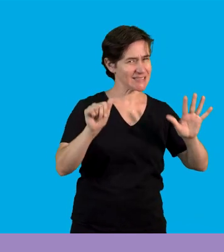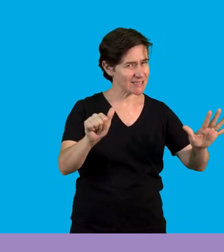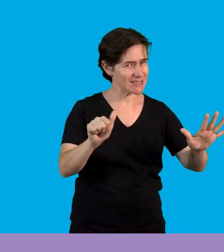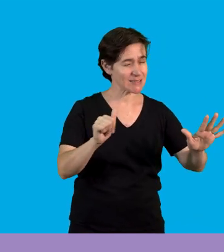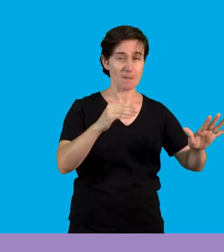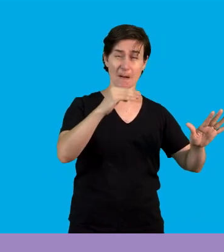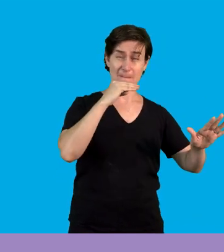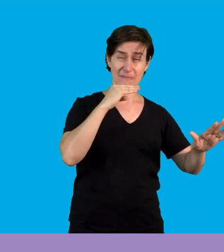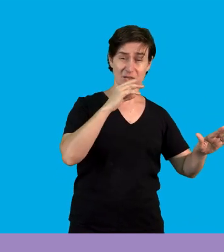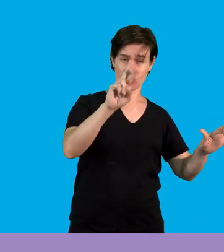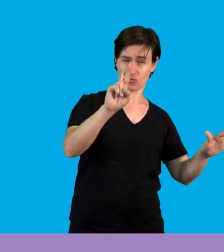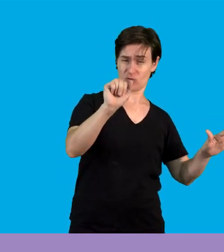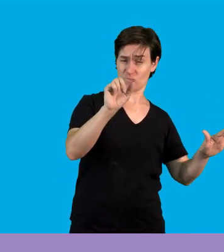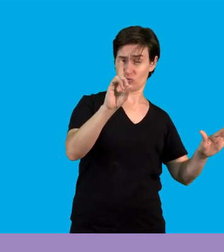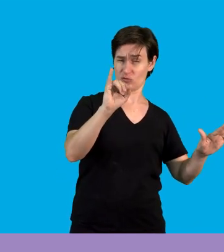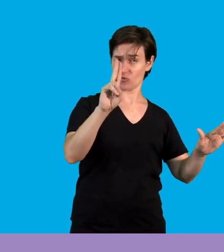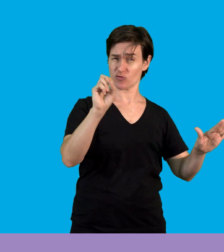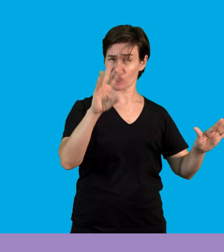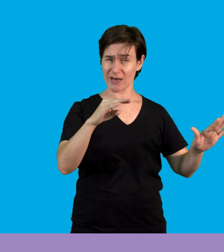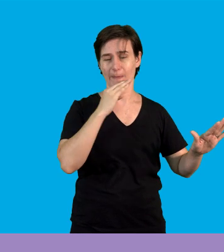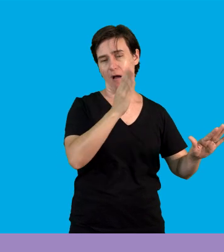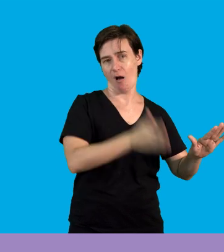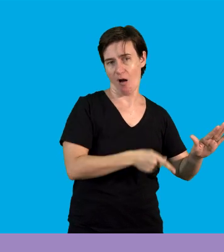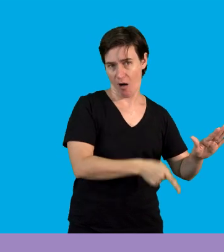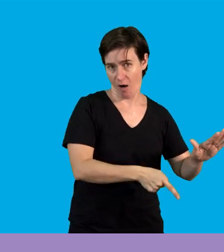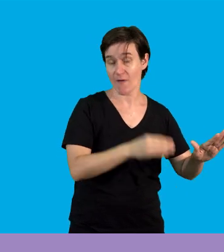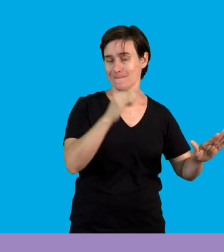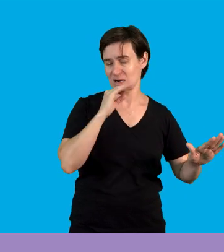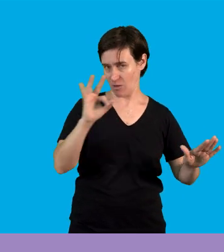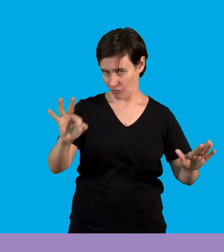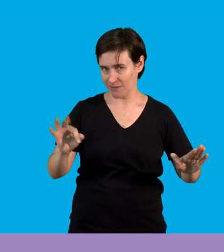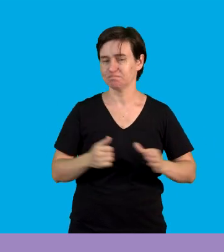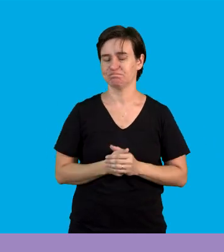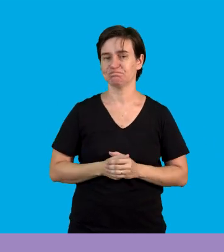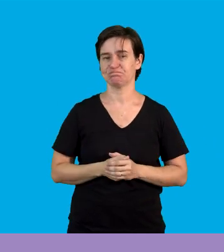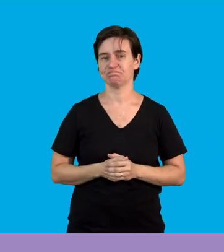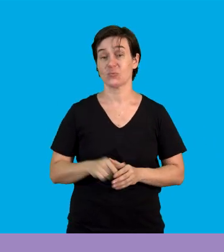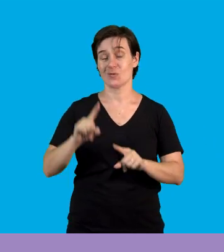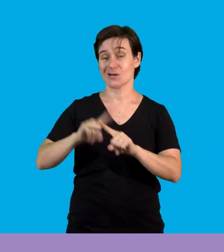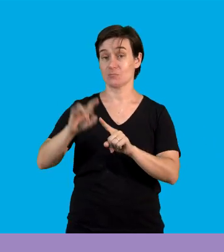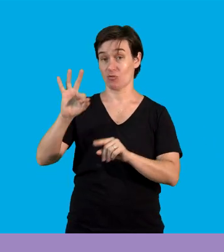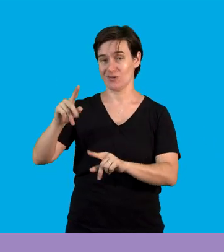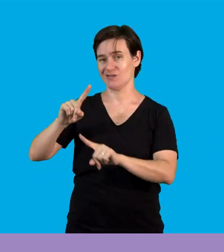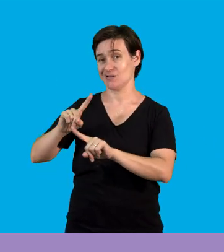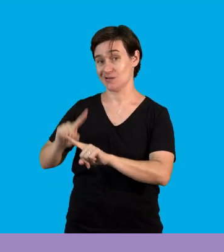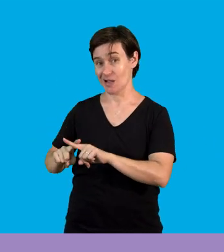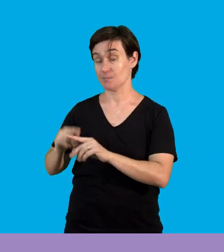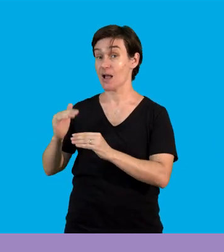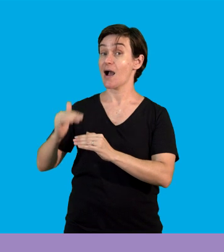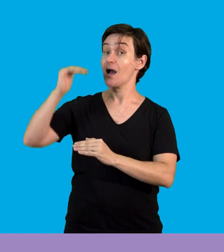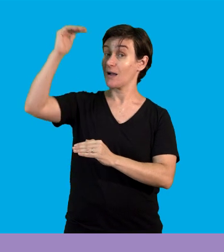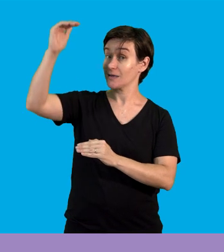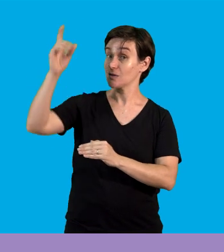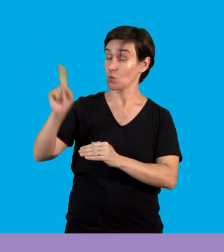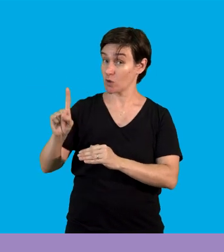is the 6 centimeters. So we are going to take half of that, and that is the 3 squared, and we are going to multiply that by